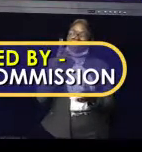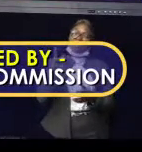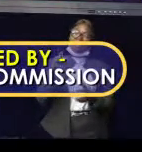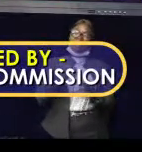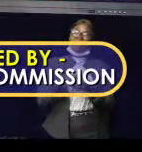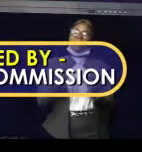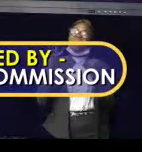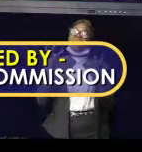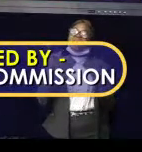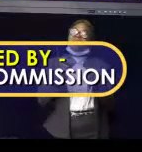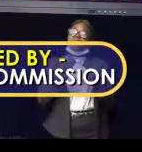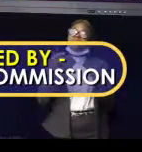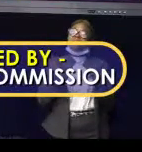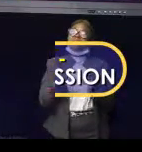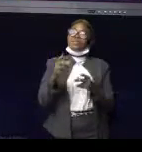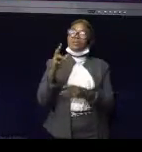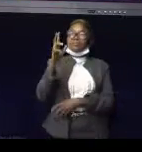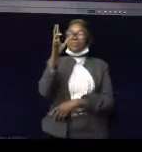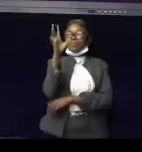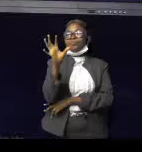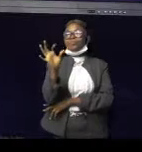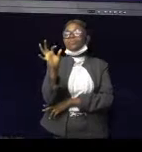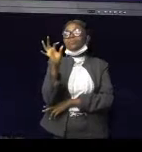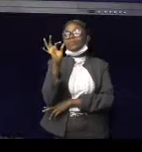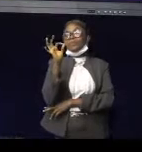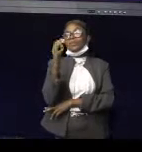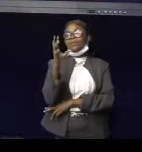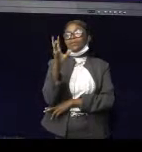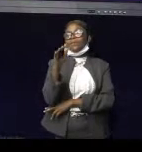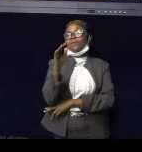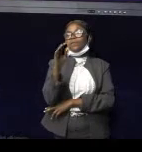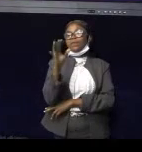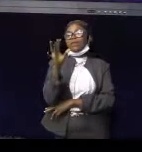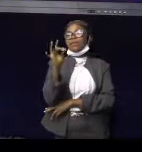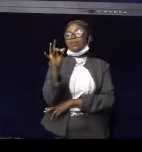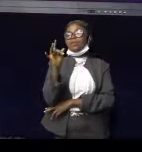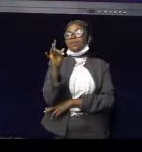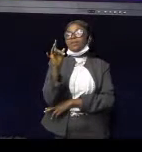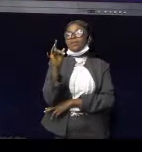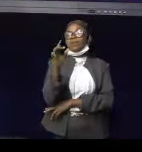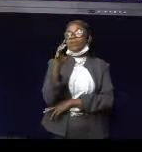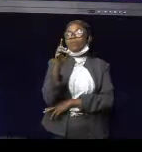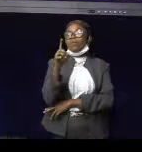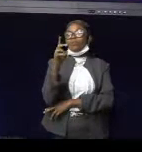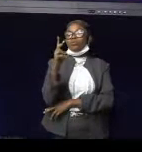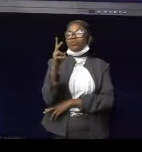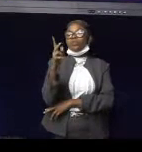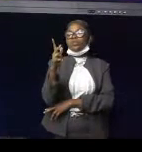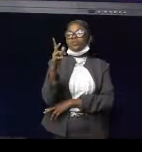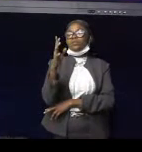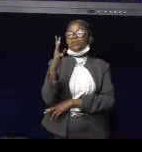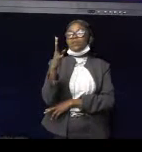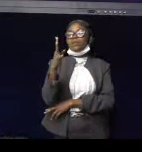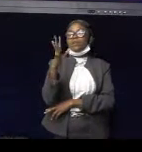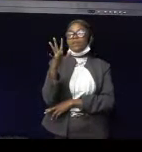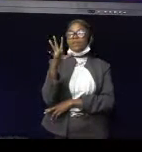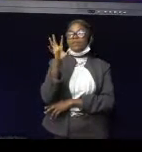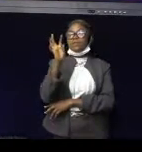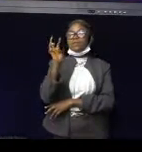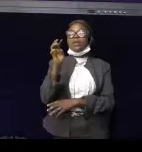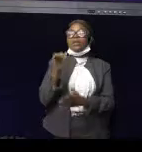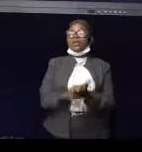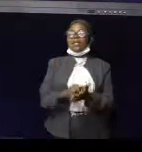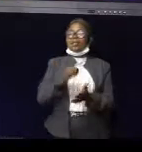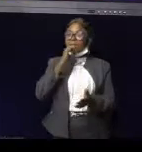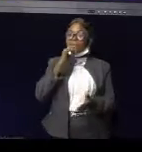in how many places? 3, 6, 9, 12, 15, 18. That's 1, 2, 3, 4, 5, 6. That